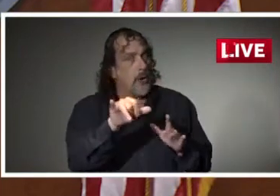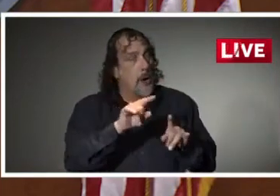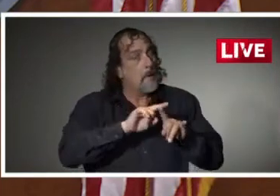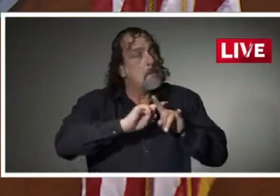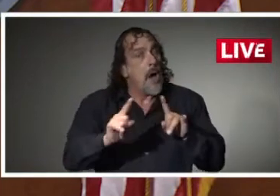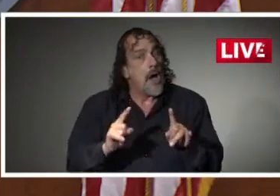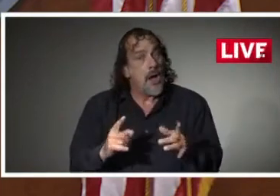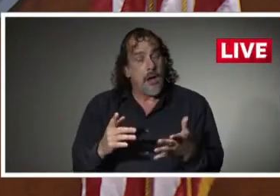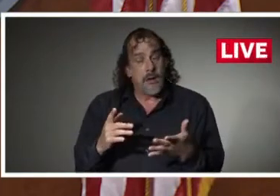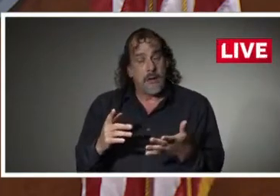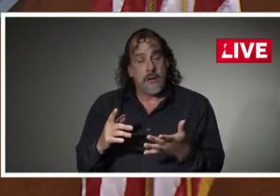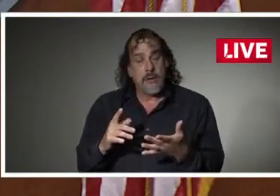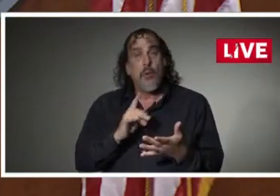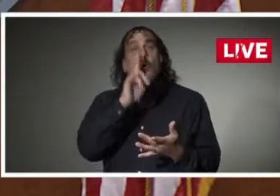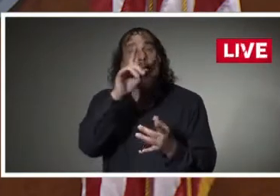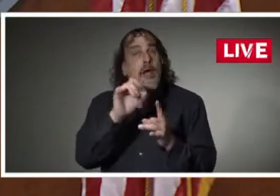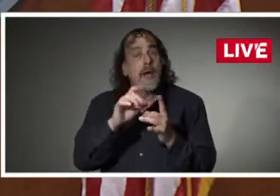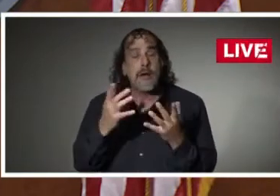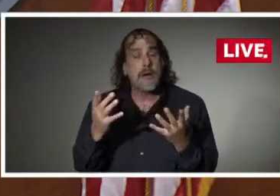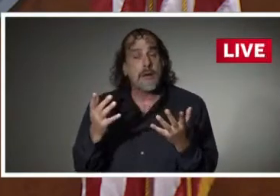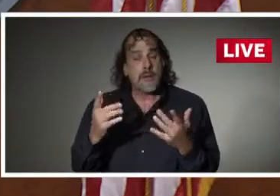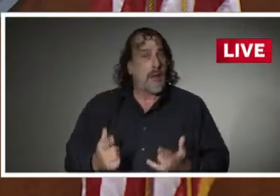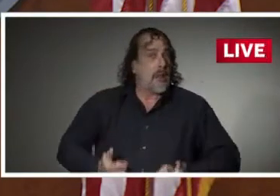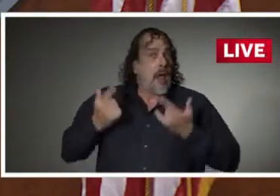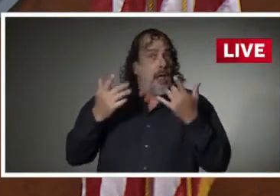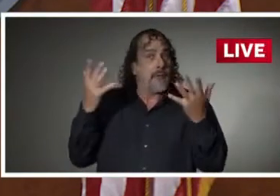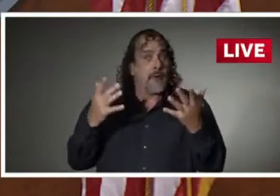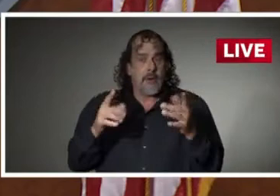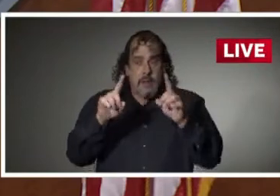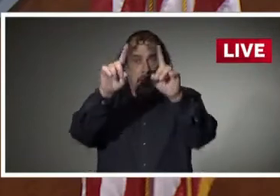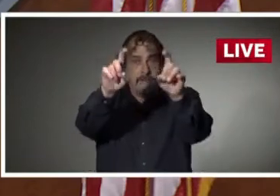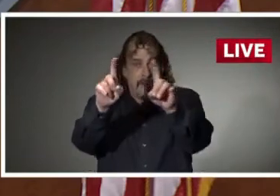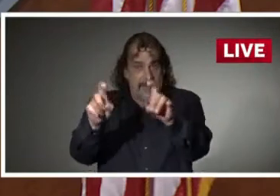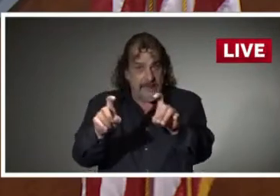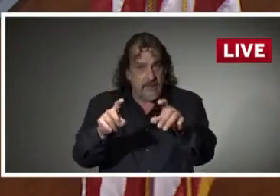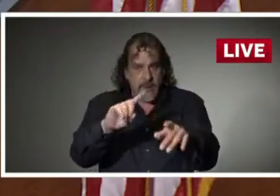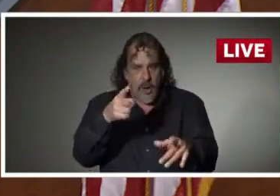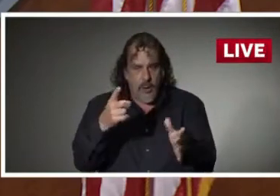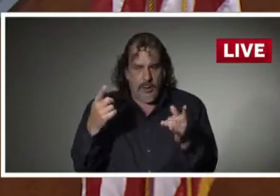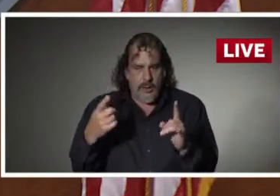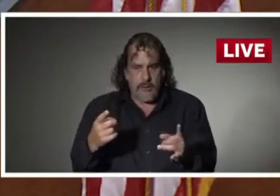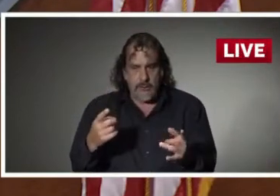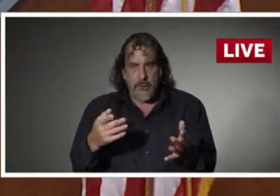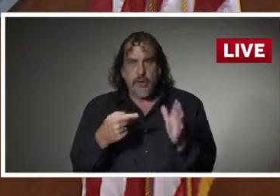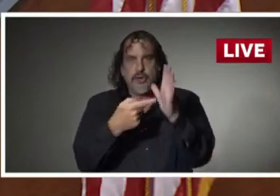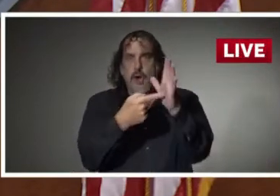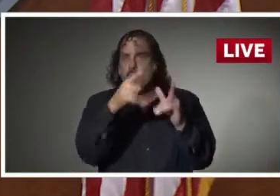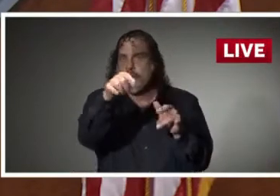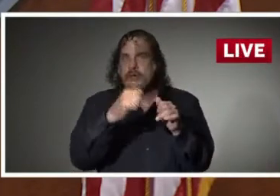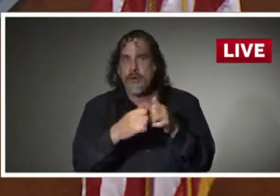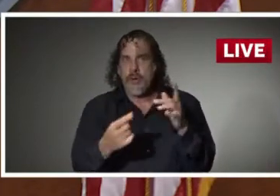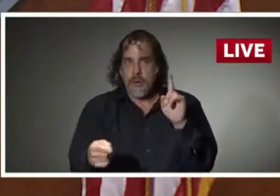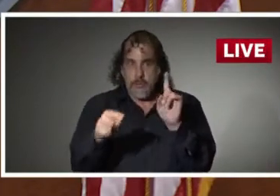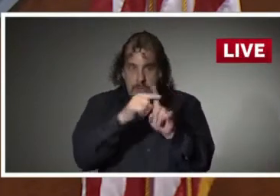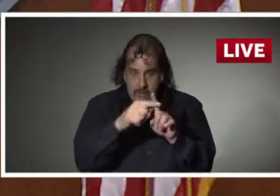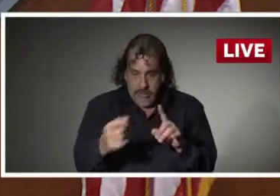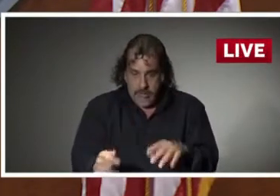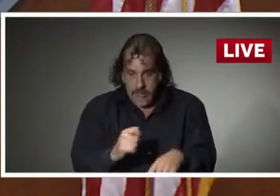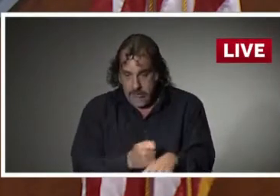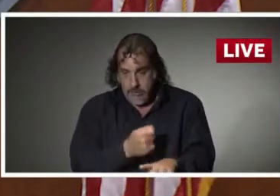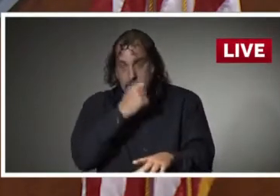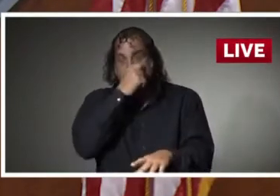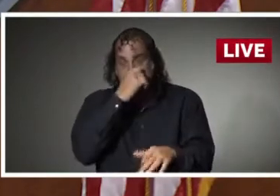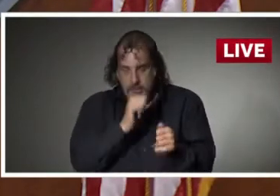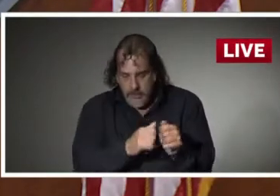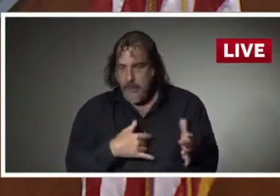that testing is only as good as when you take the test. And so we have to just assume that